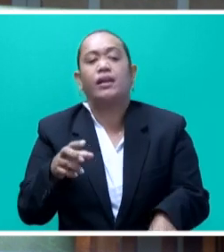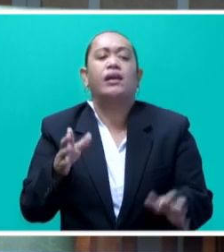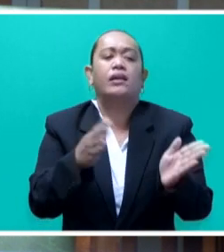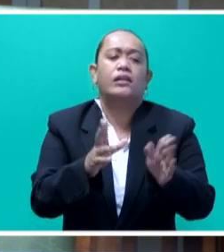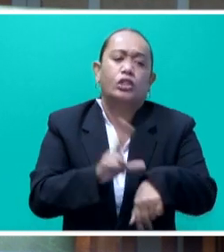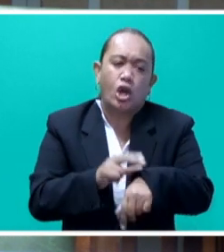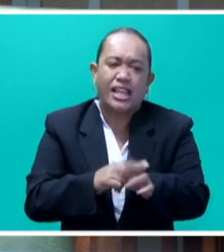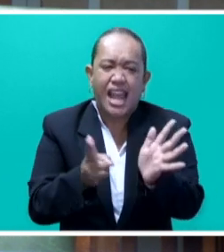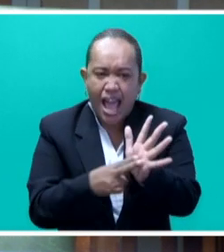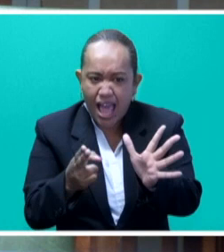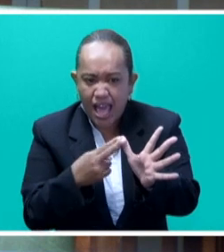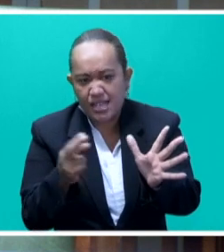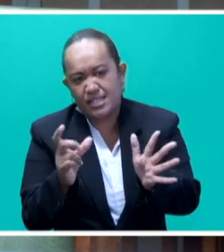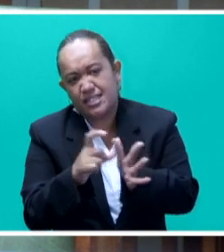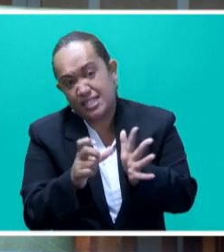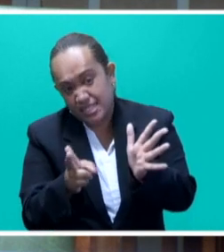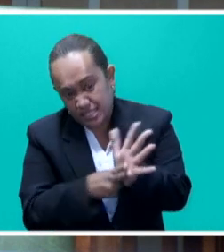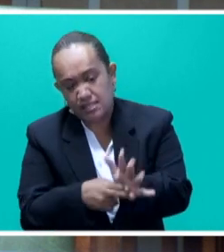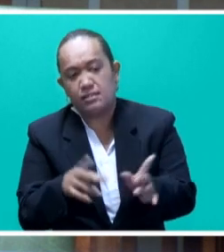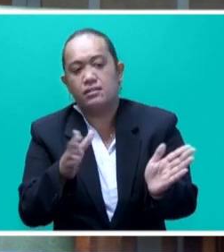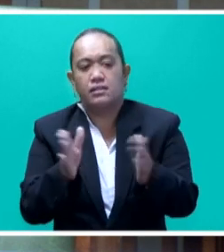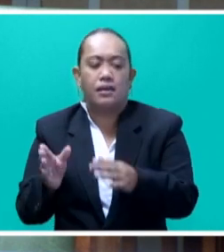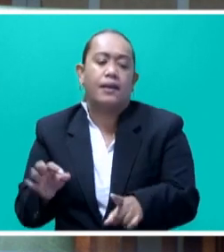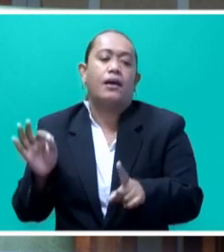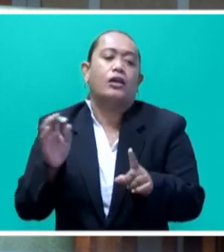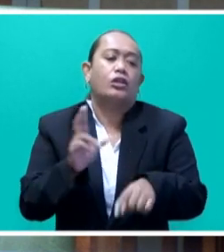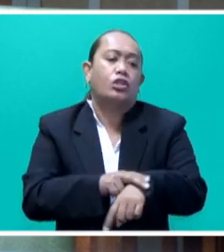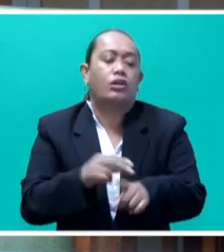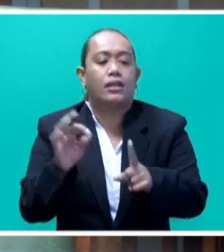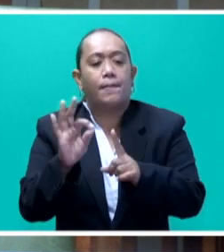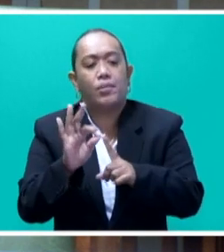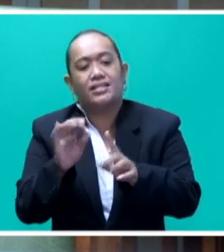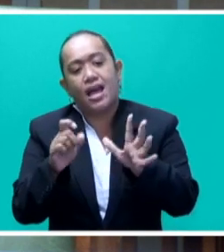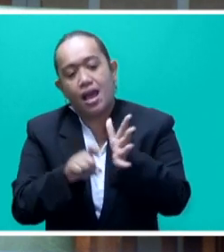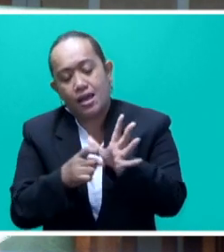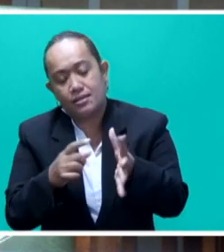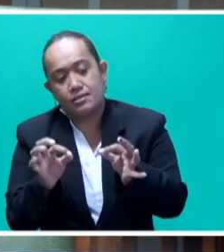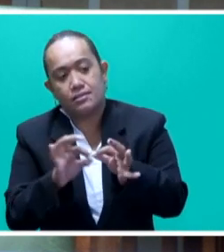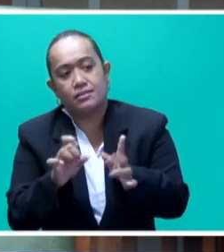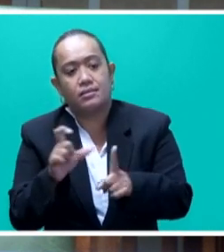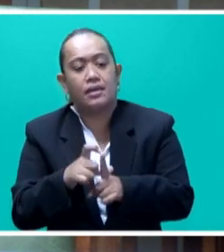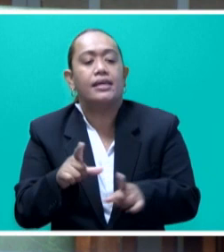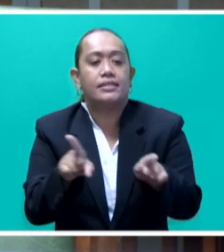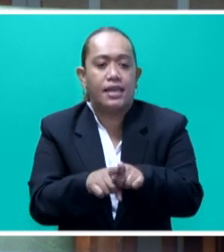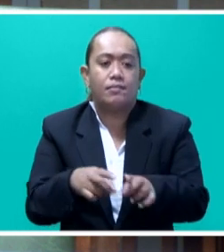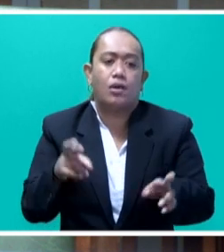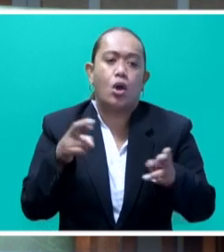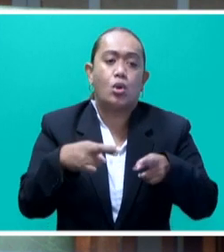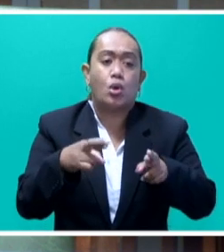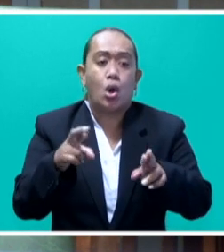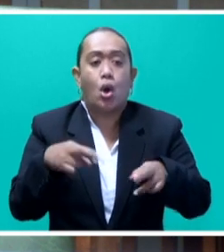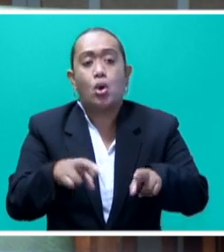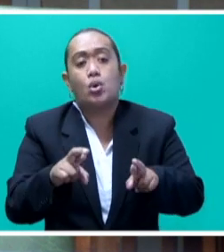Prasad. The next one is Bay Health Clinic, which is in Rodwell Road,